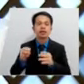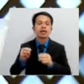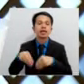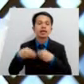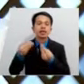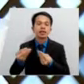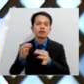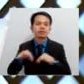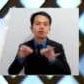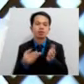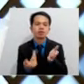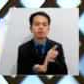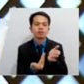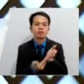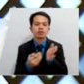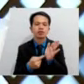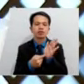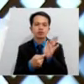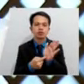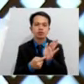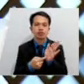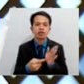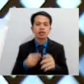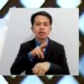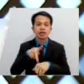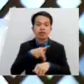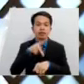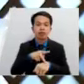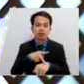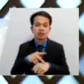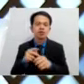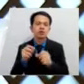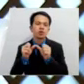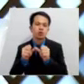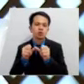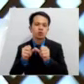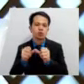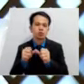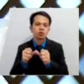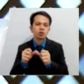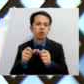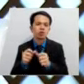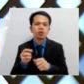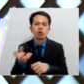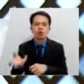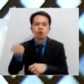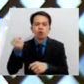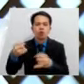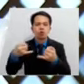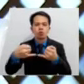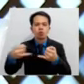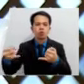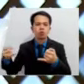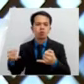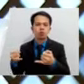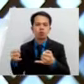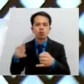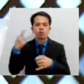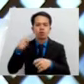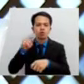to demonstrate that the Philippines has continuously exercised authority and jurisdiction over what is